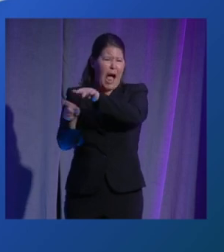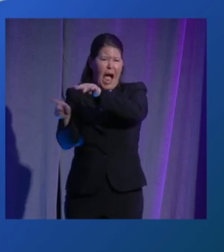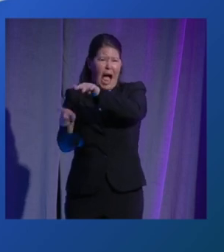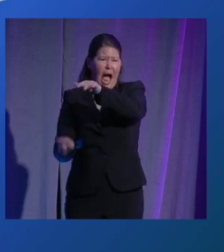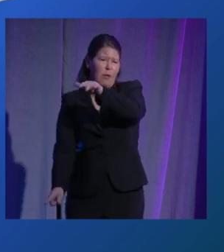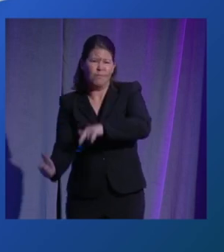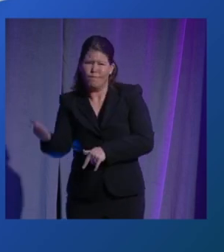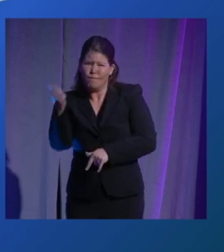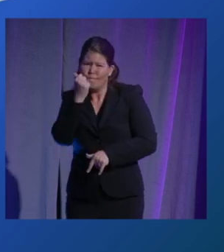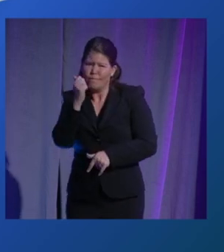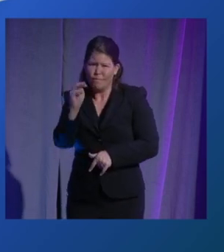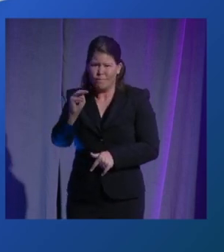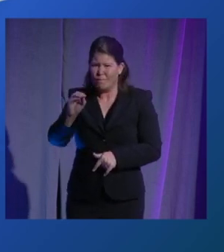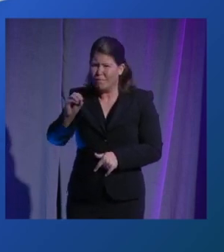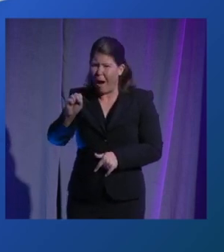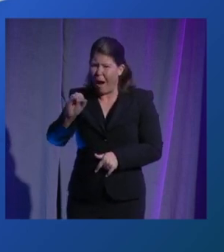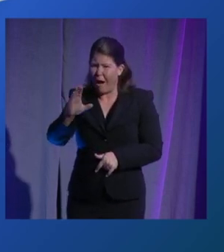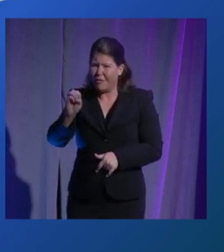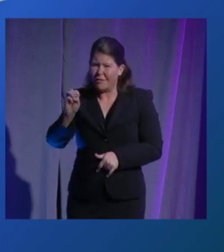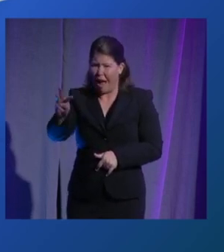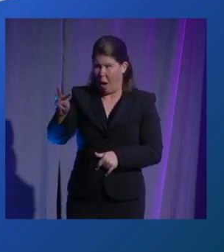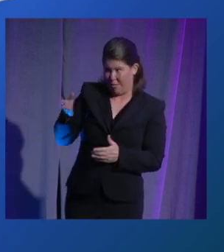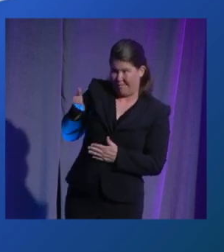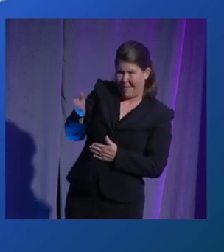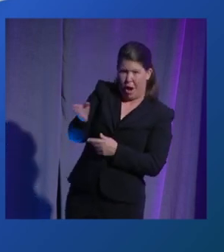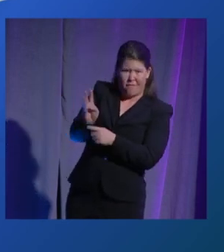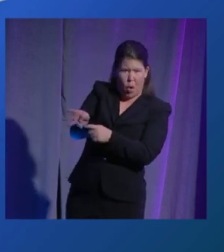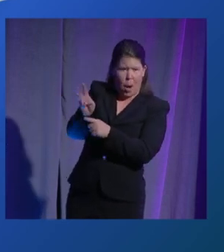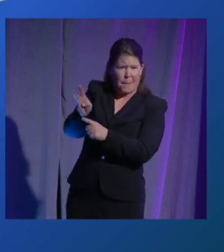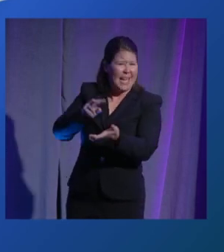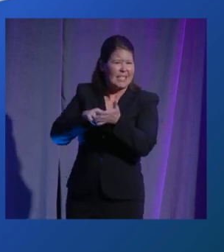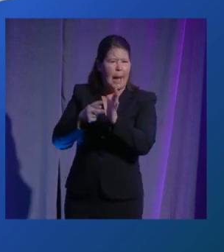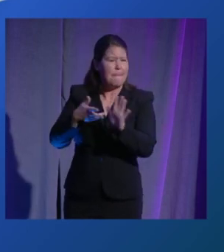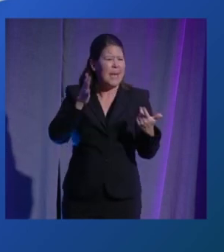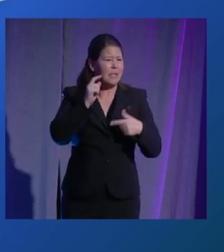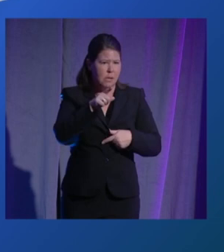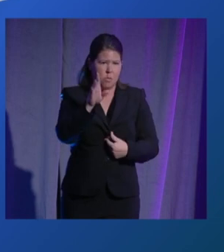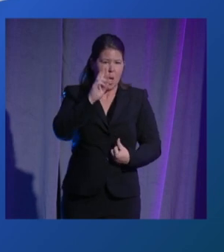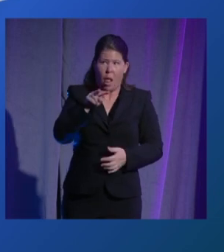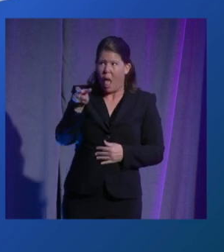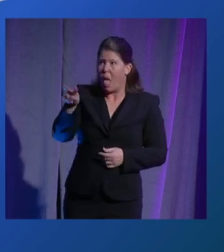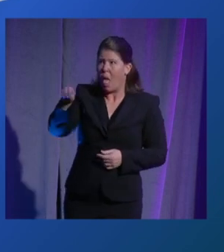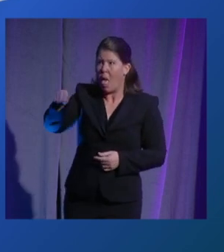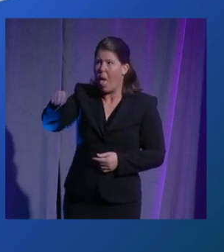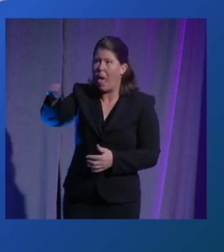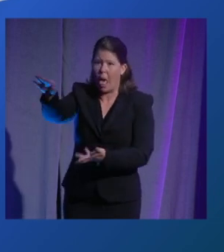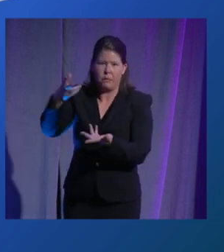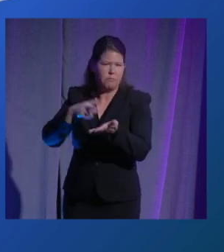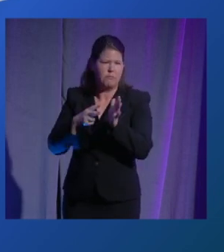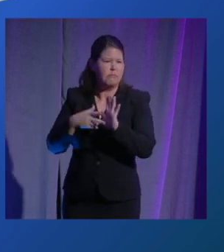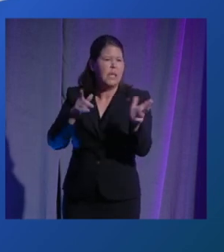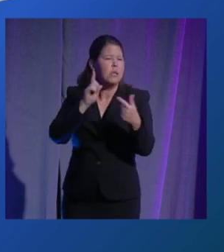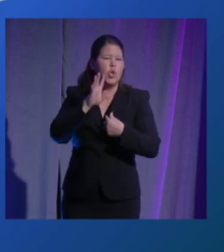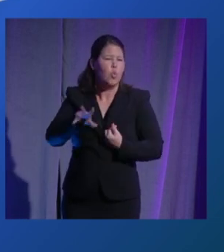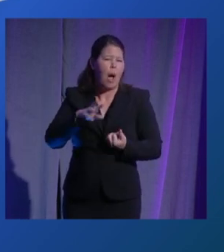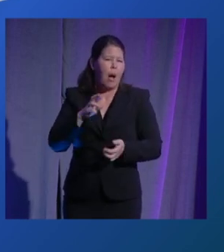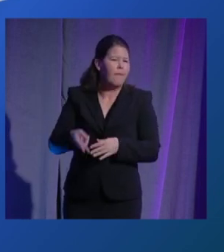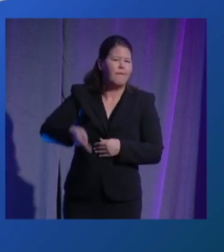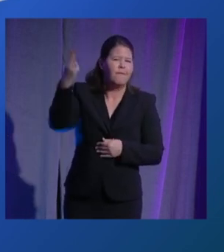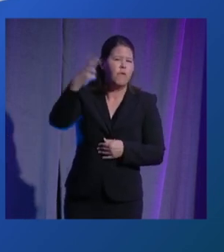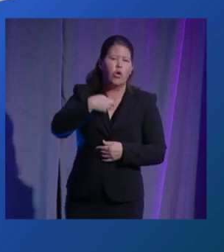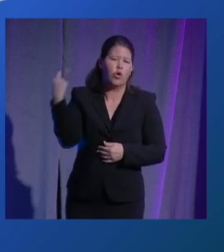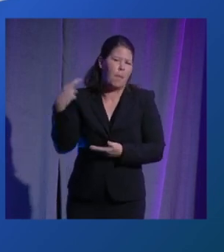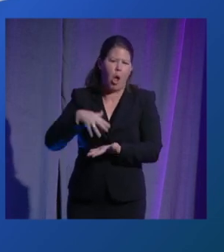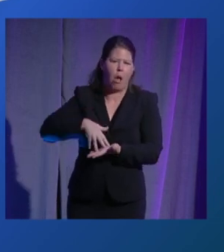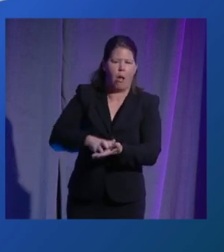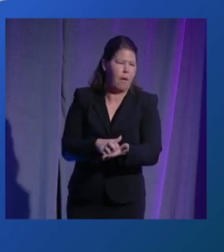completely credible then you are going to be vulnerable to believing that a and so that to me is